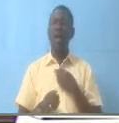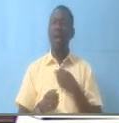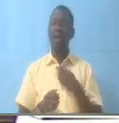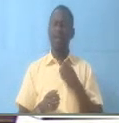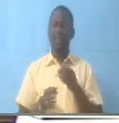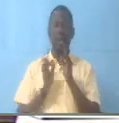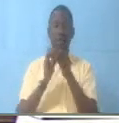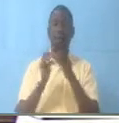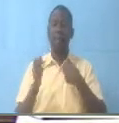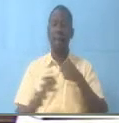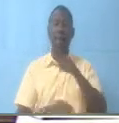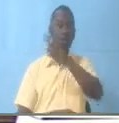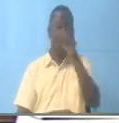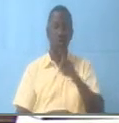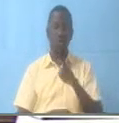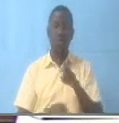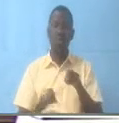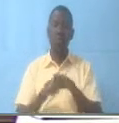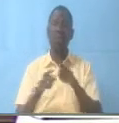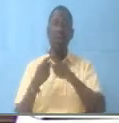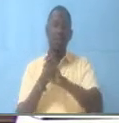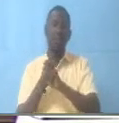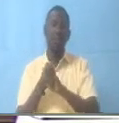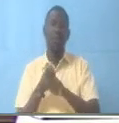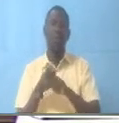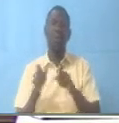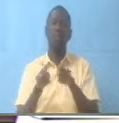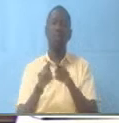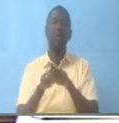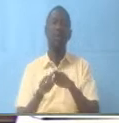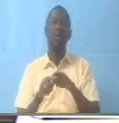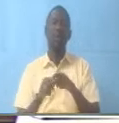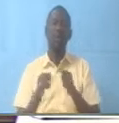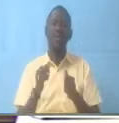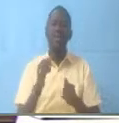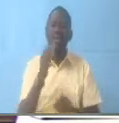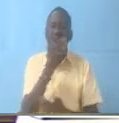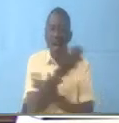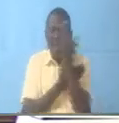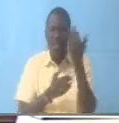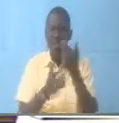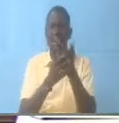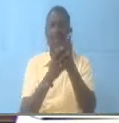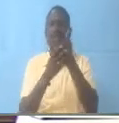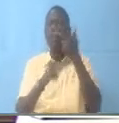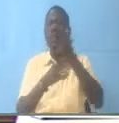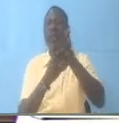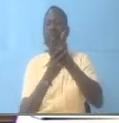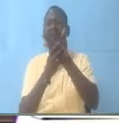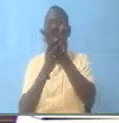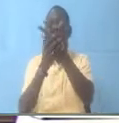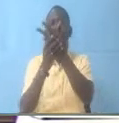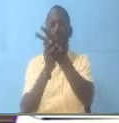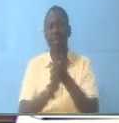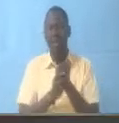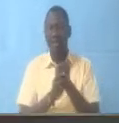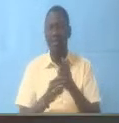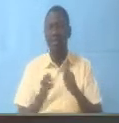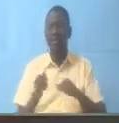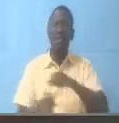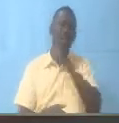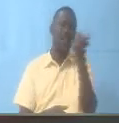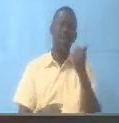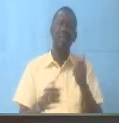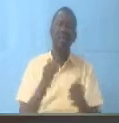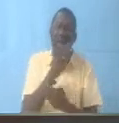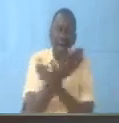respect to the 80s and early 90s before the coup. Wafana suma laajte bi dama ko bëggoon a jëmale